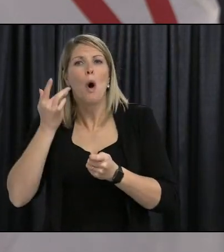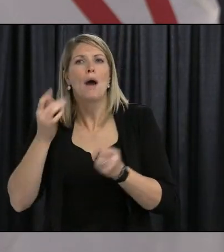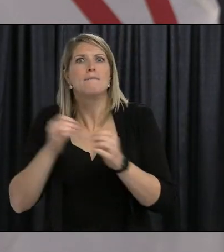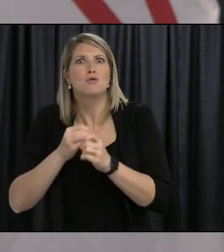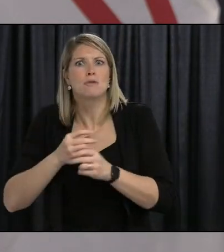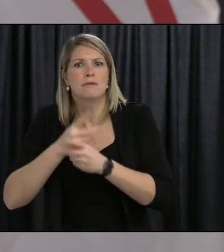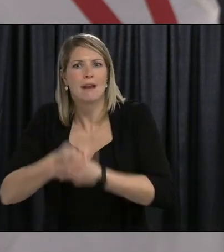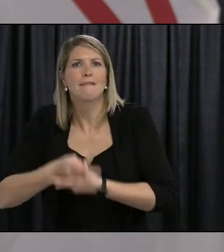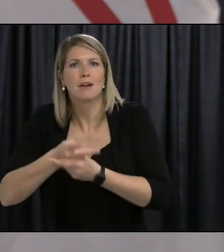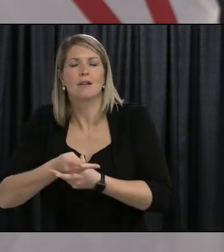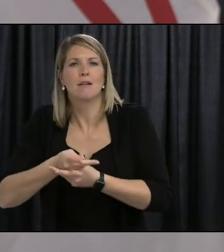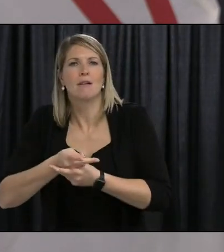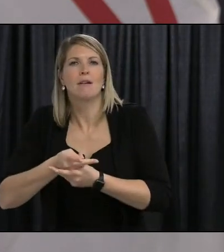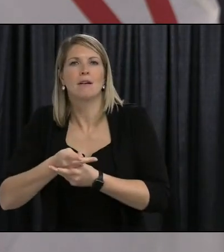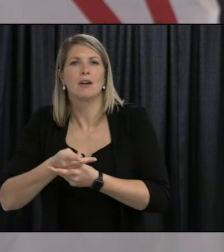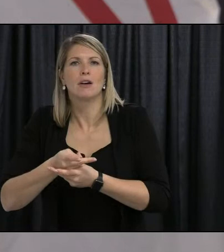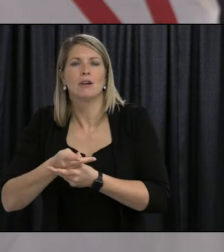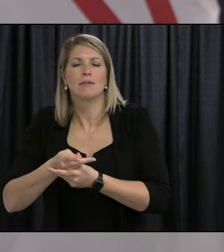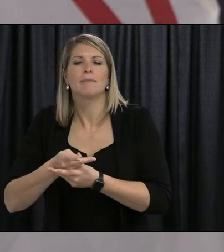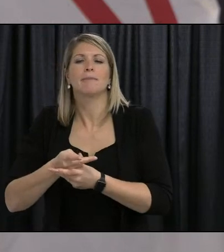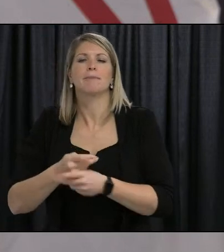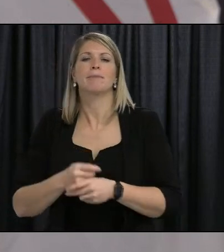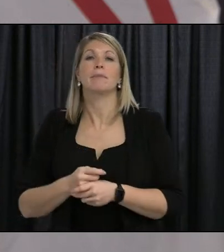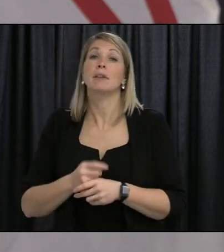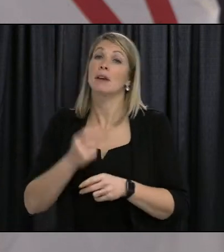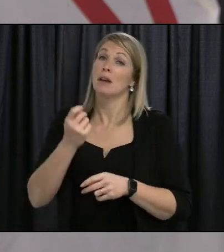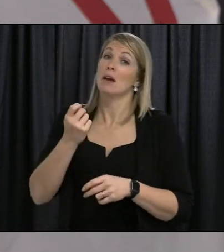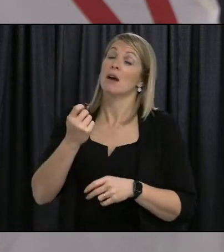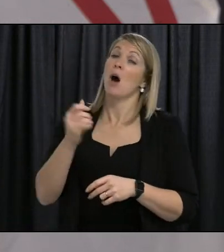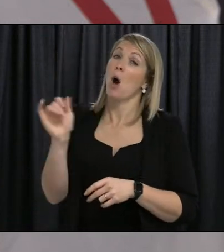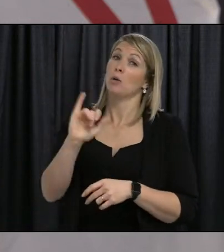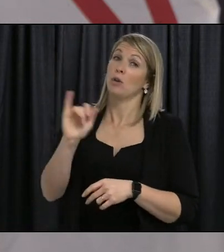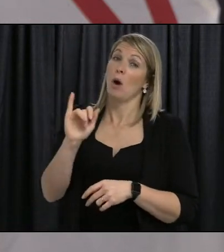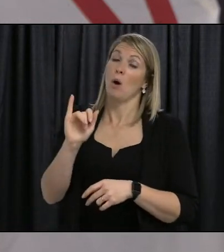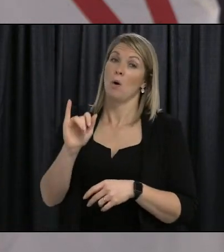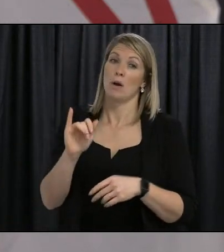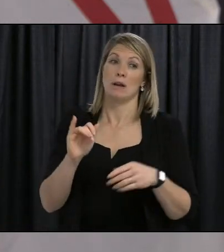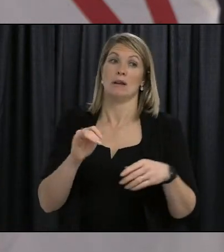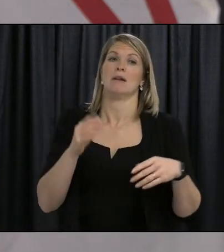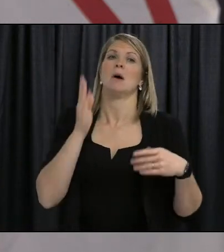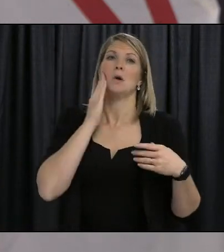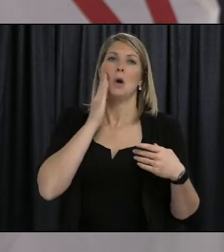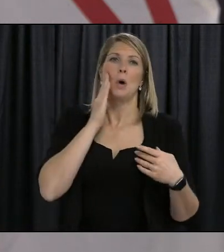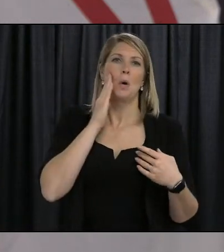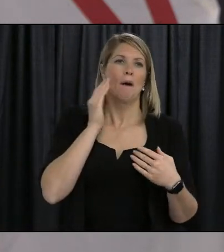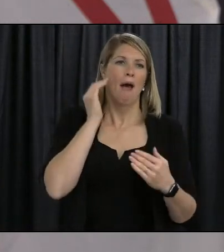way with our children that we don't create anxiety, because that in and of itself can